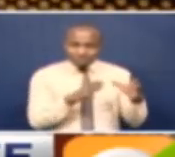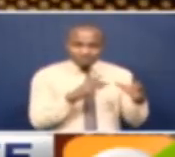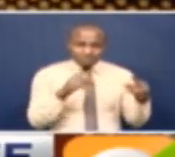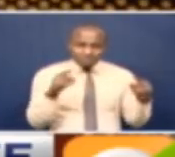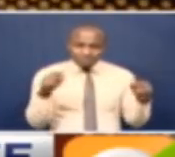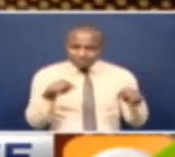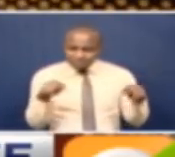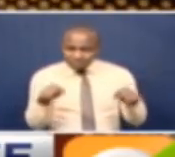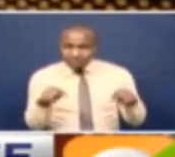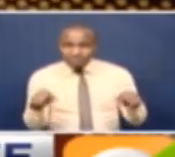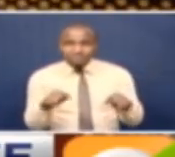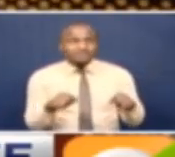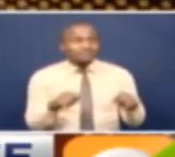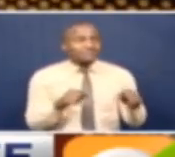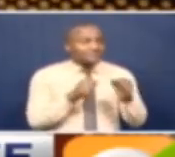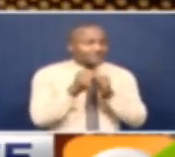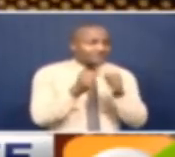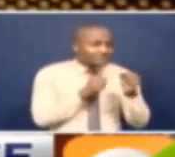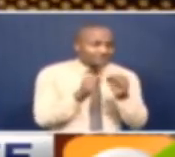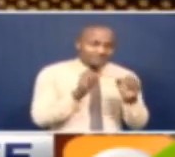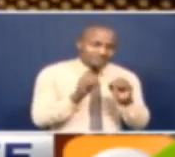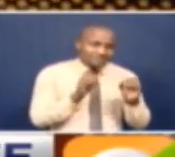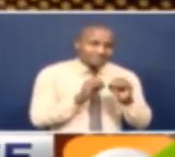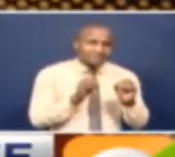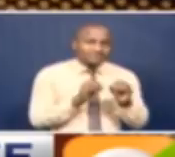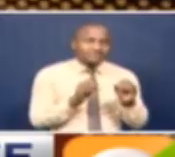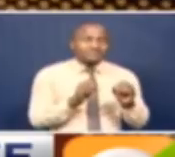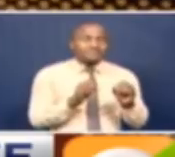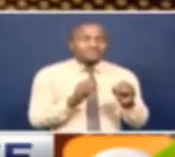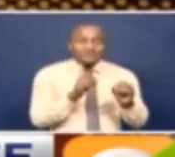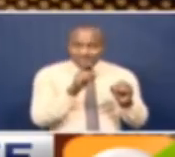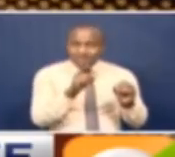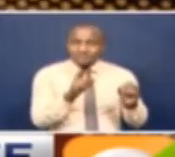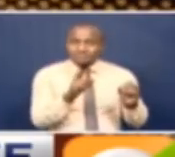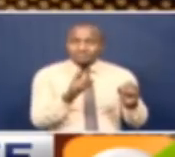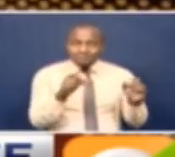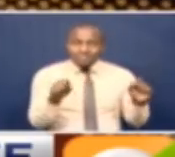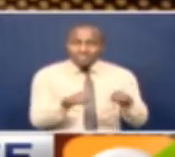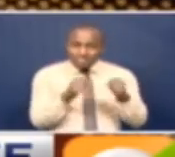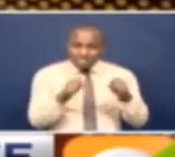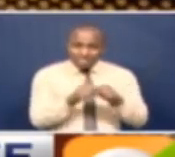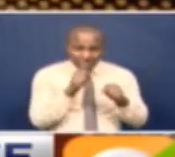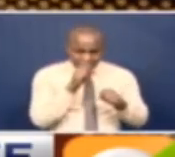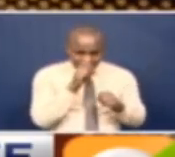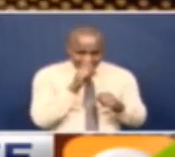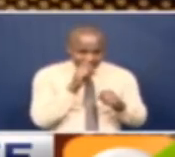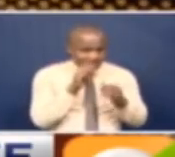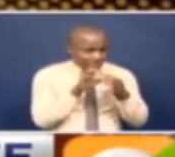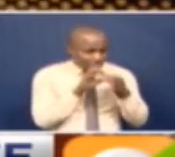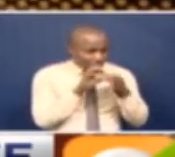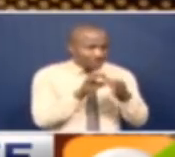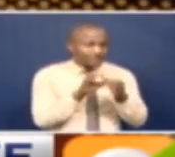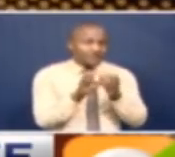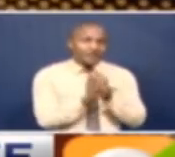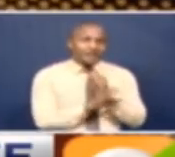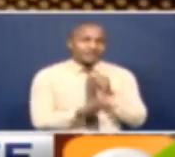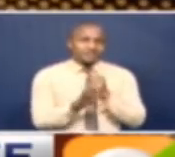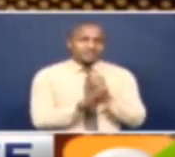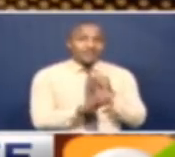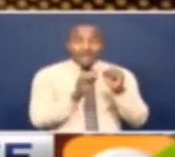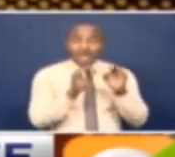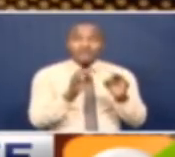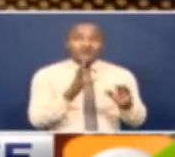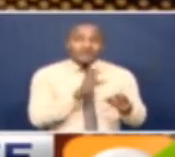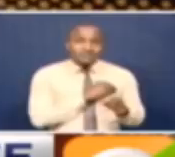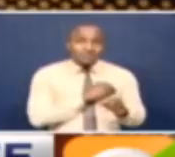engage in a dogfight in a manner that will jeopardize the stability and the unity of the nation. Whether we like it or not,